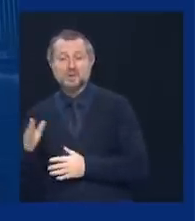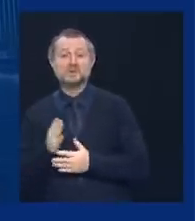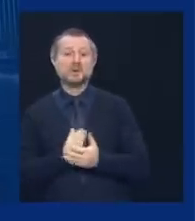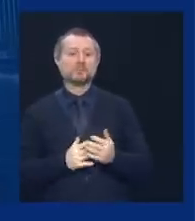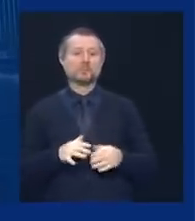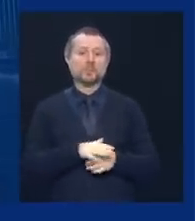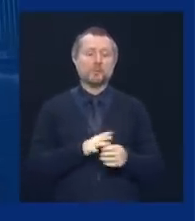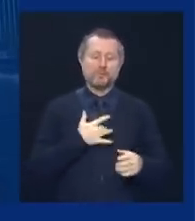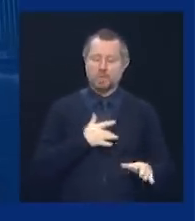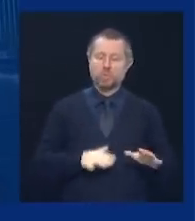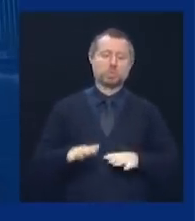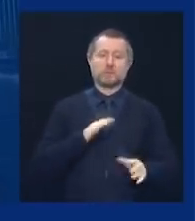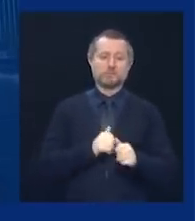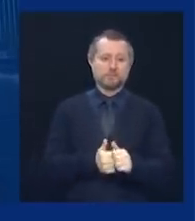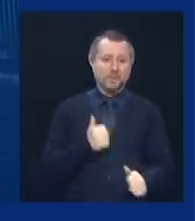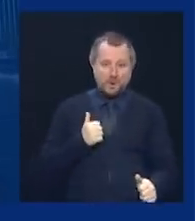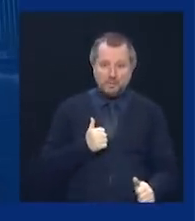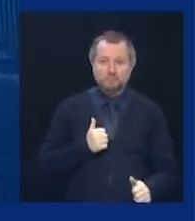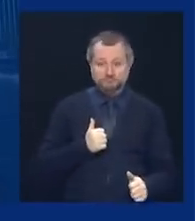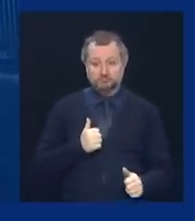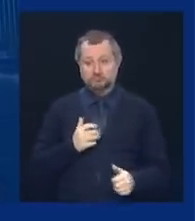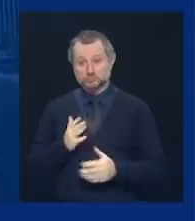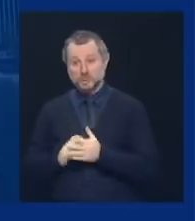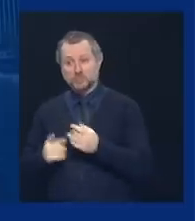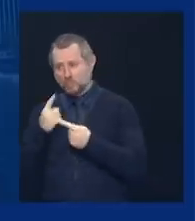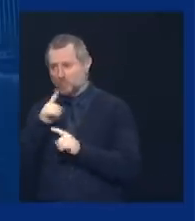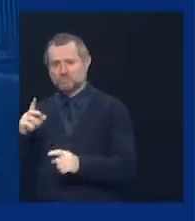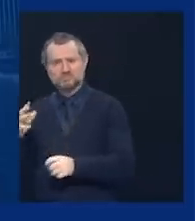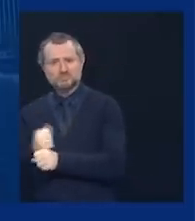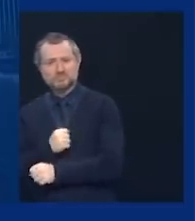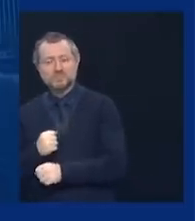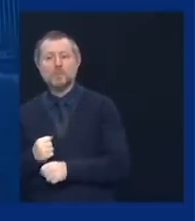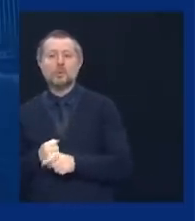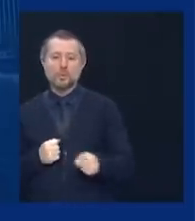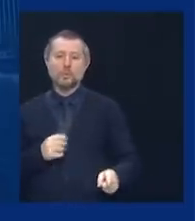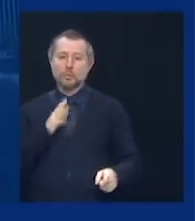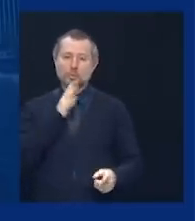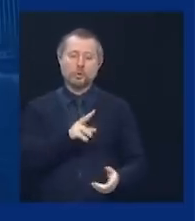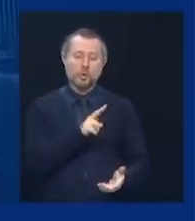be winners and losers through this period.